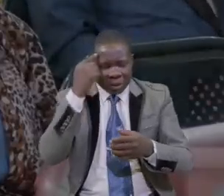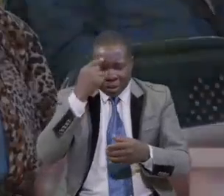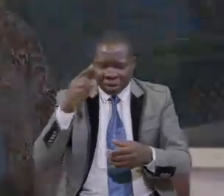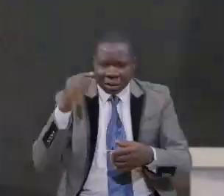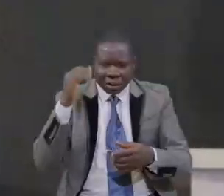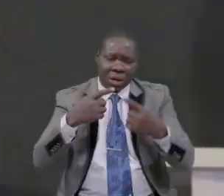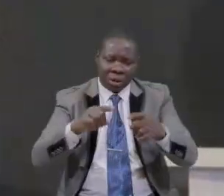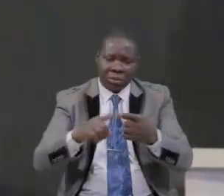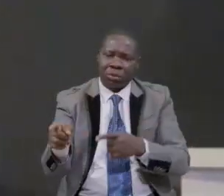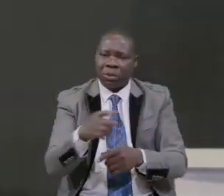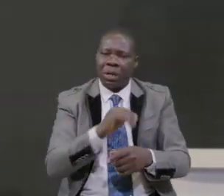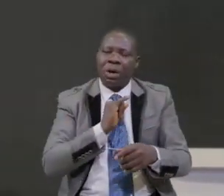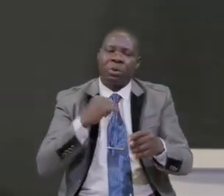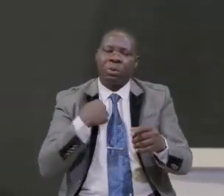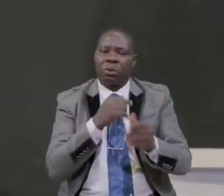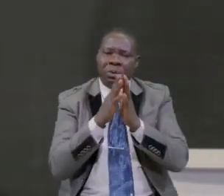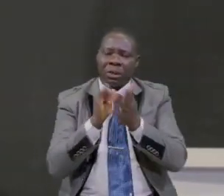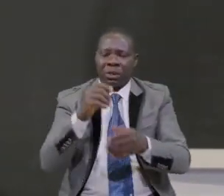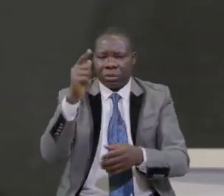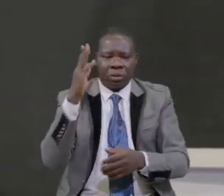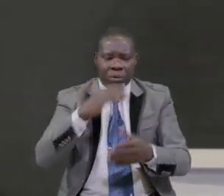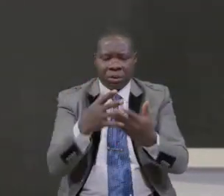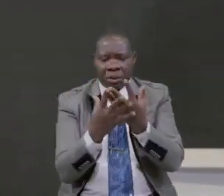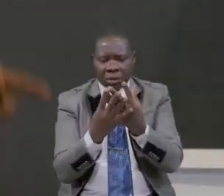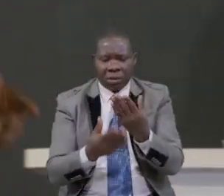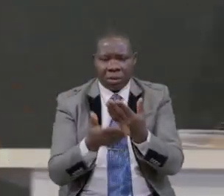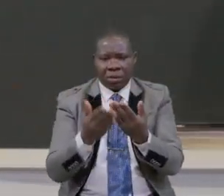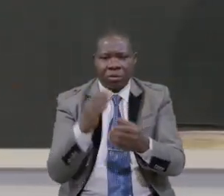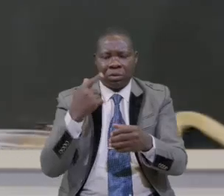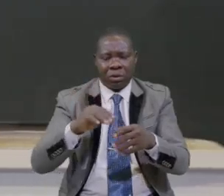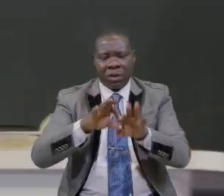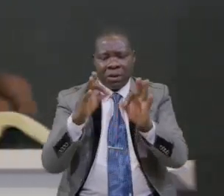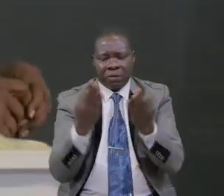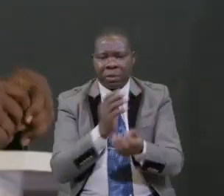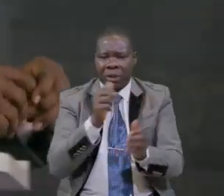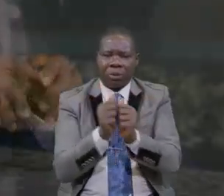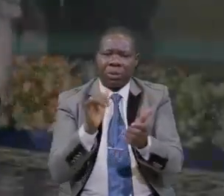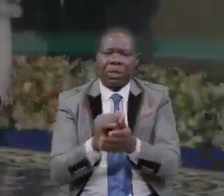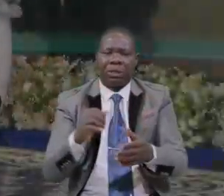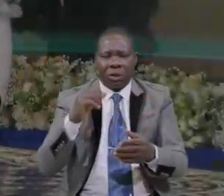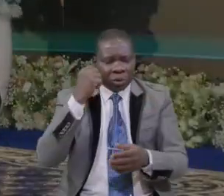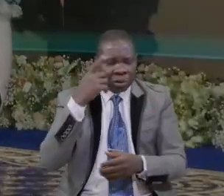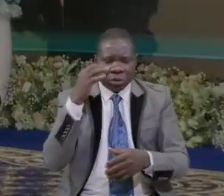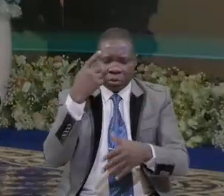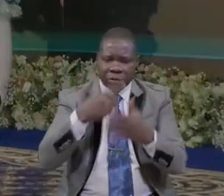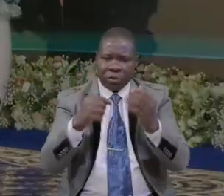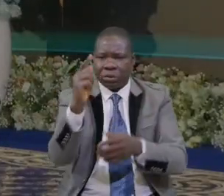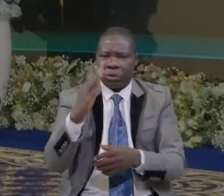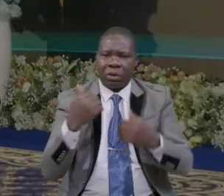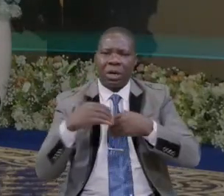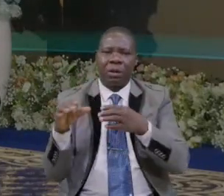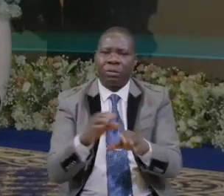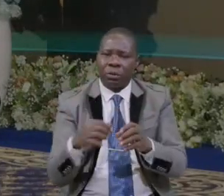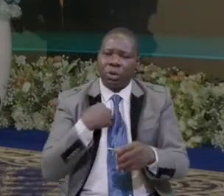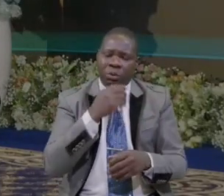family. And then with that understanding and with what God has done, we can now go ahead. You